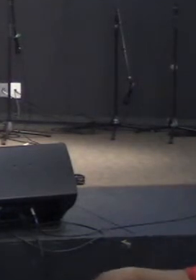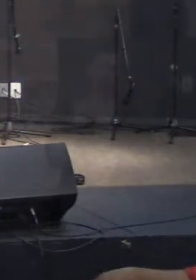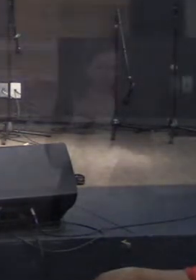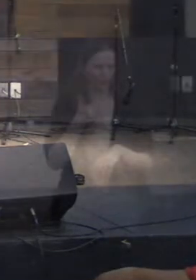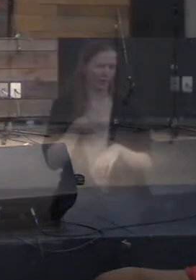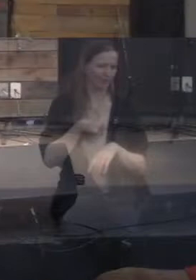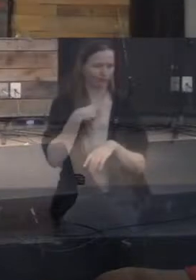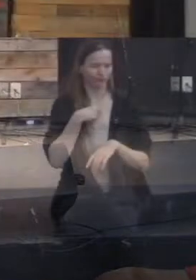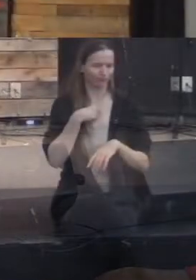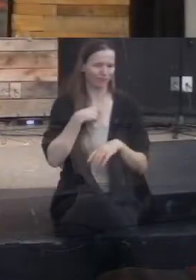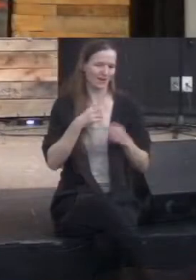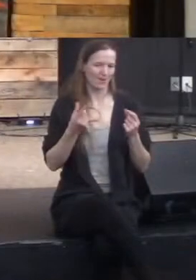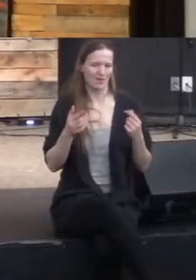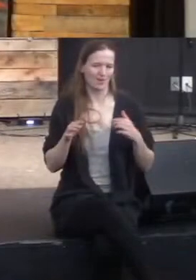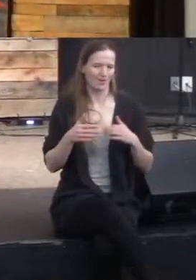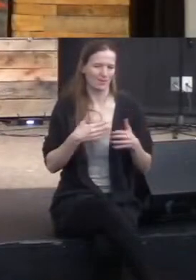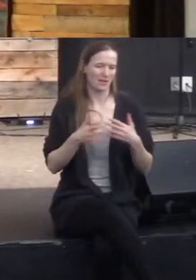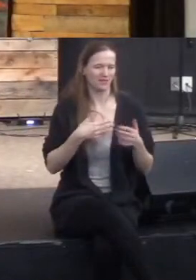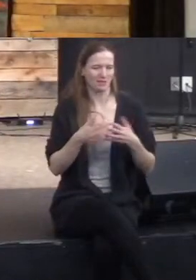matter what I do anymore.